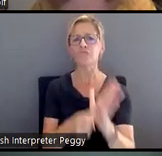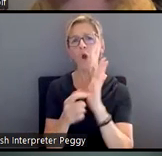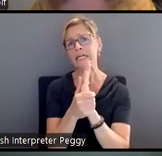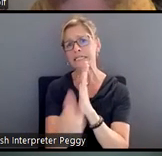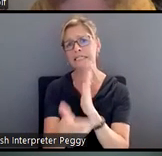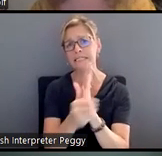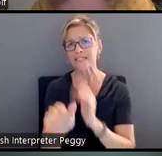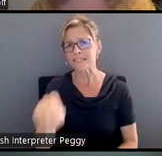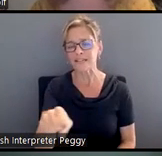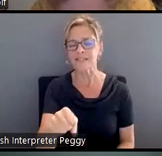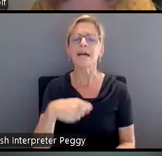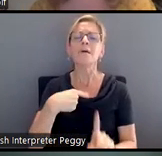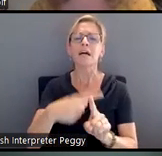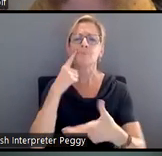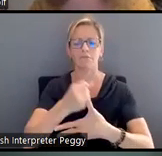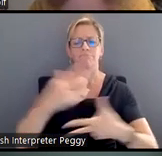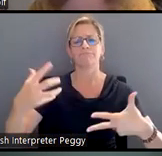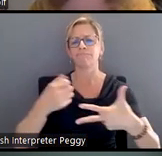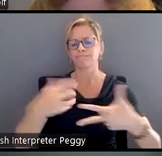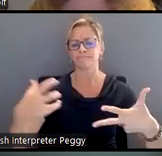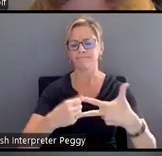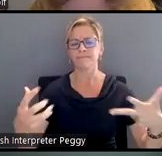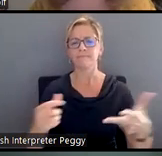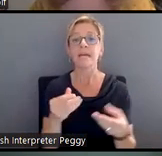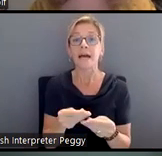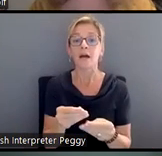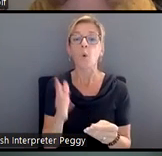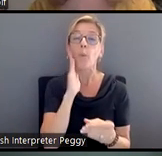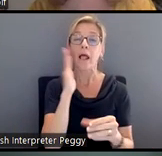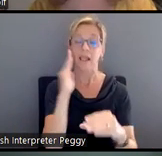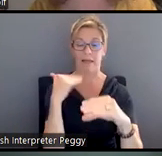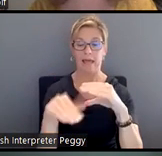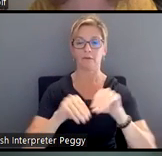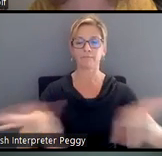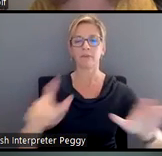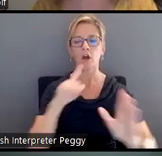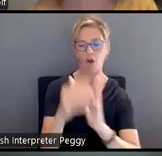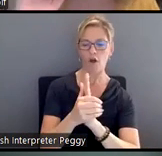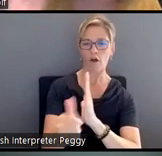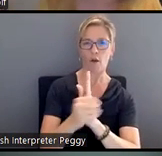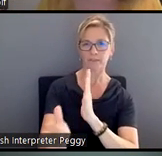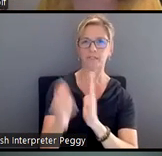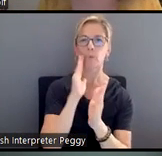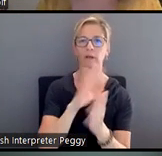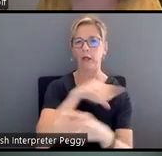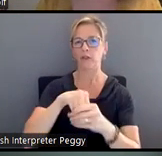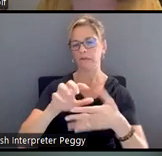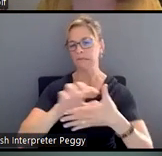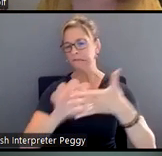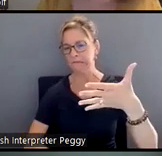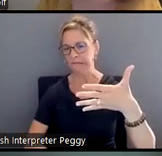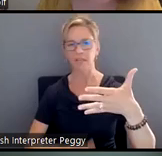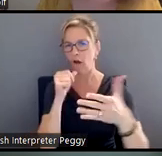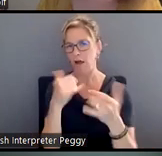be more information about that on the handout. There'll be lists of different competencies. I just wanted to highlight a few of